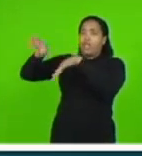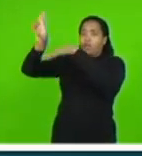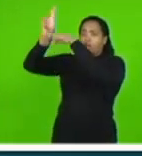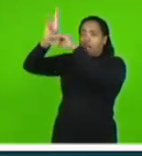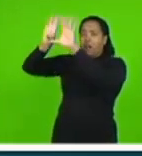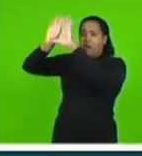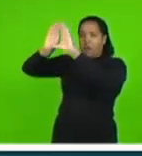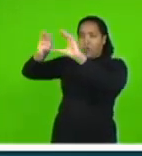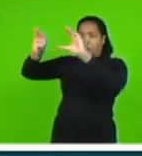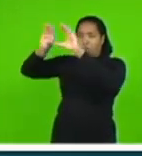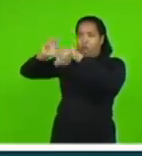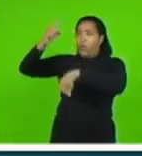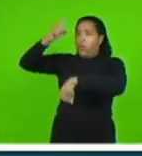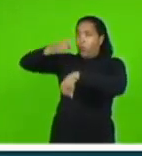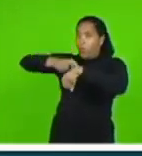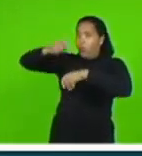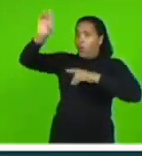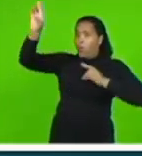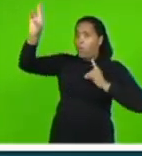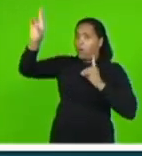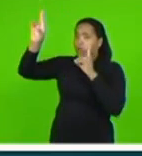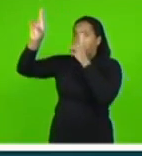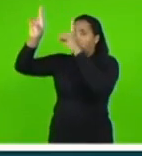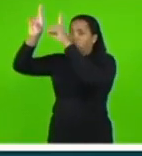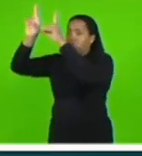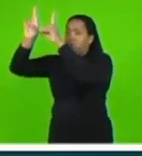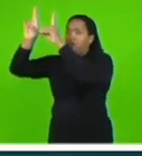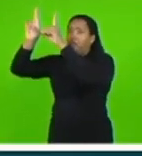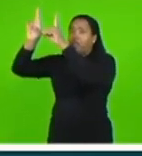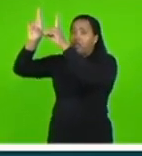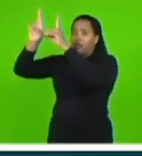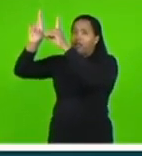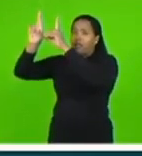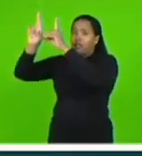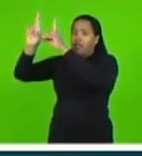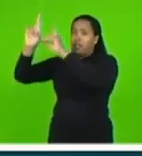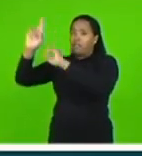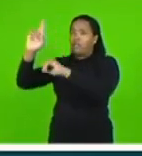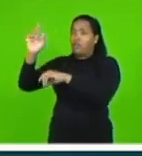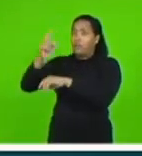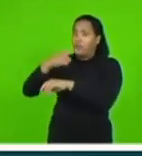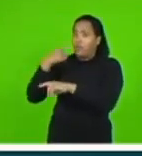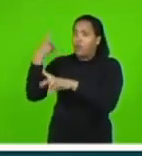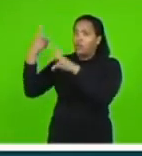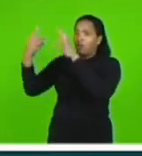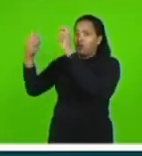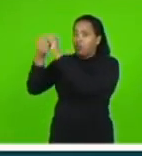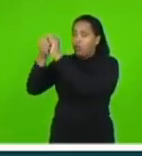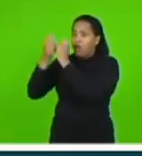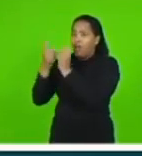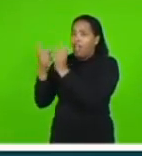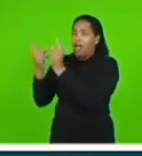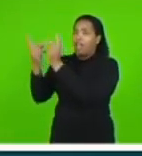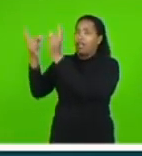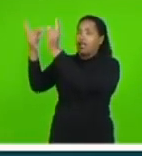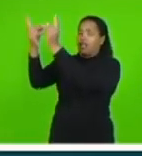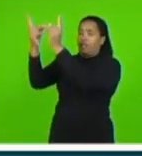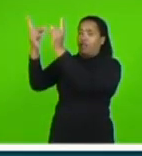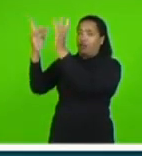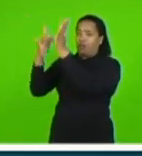shall be caught up together with them in the clouds to meet the Lord in the air, and thus we shall be with the